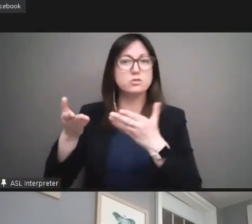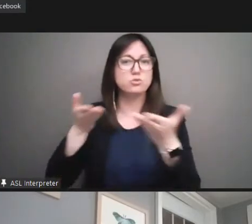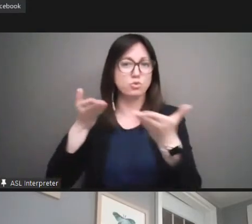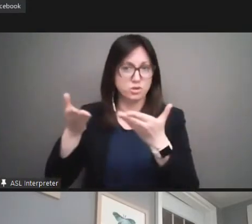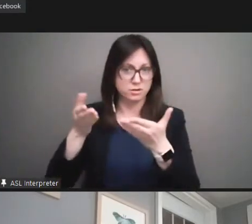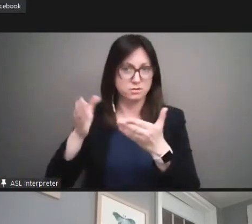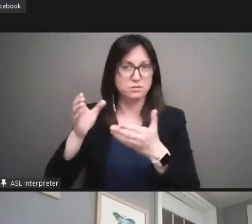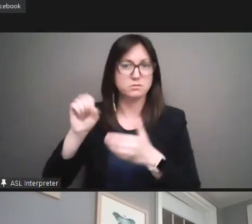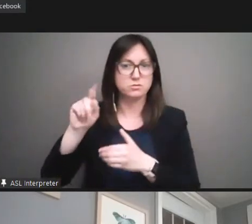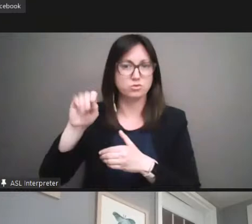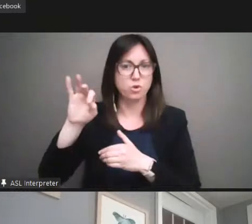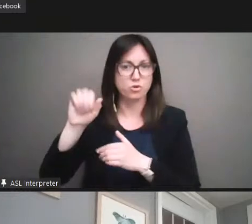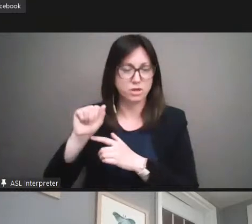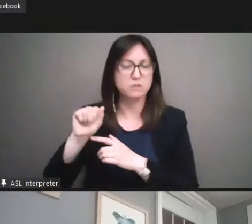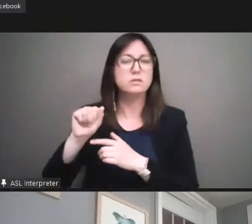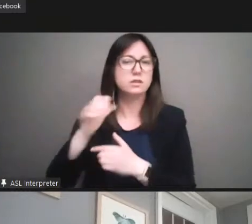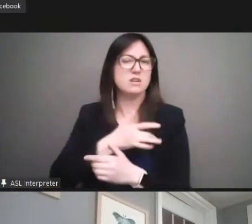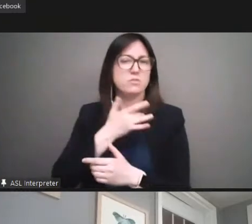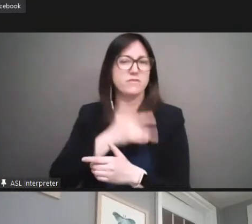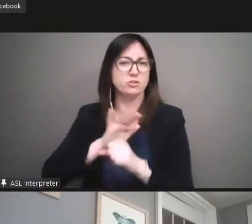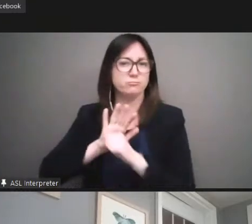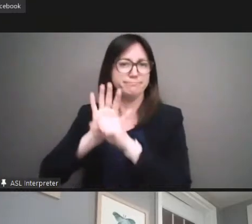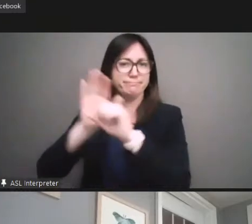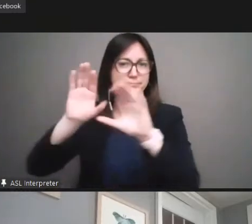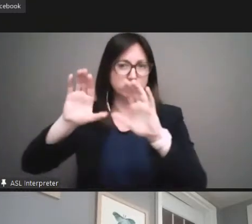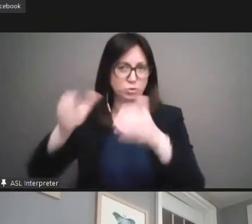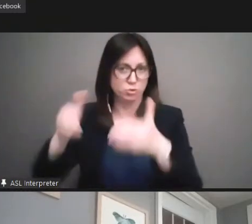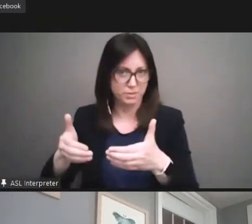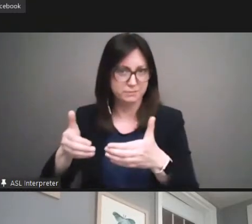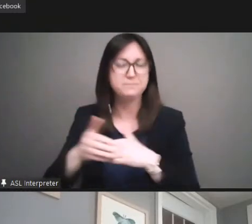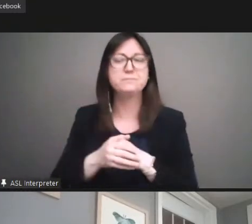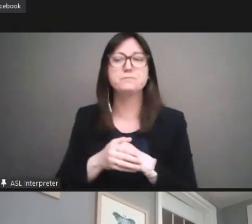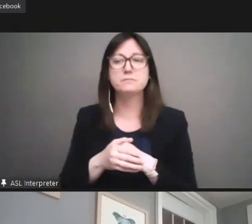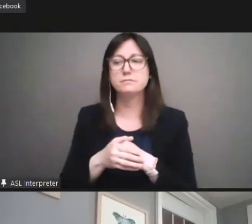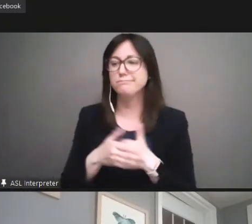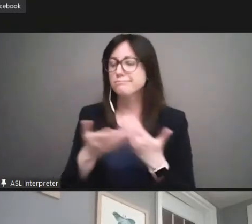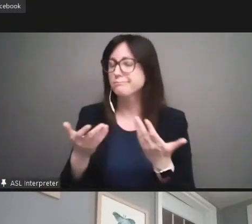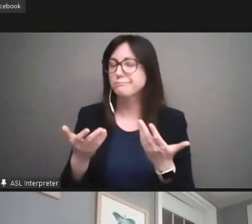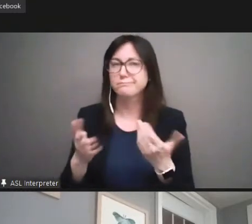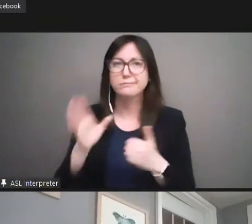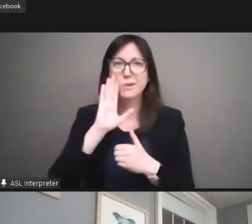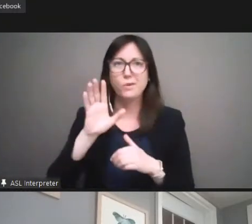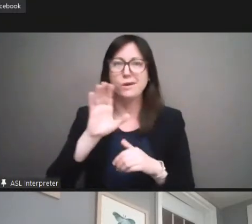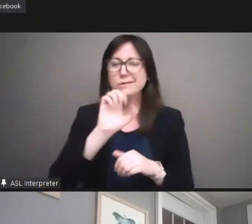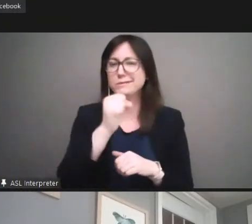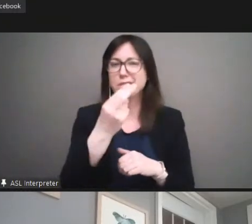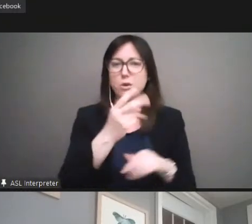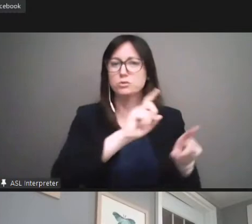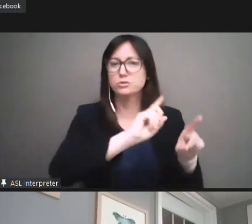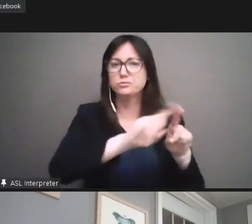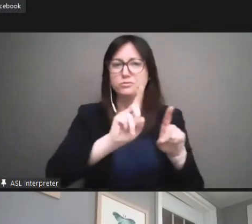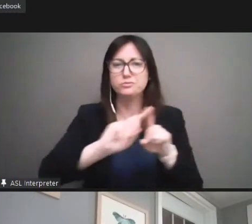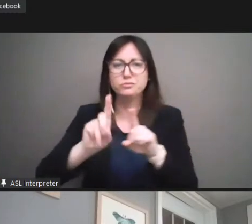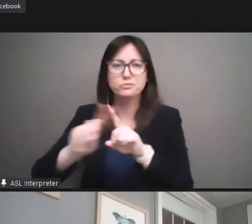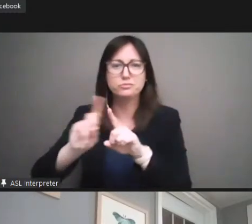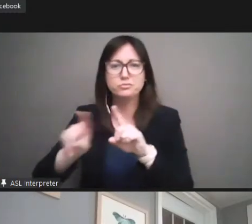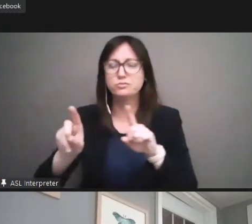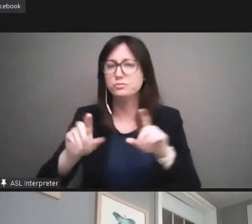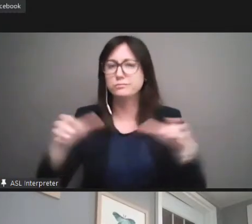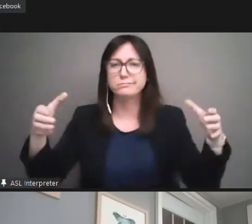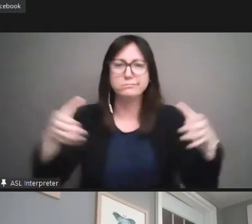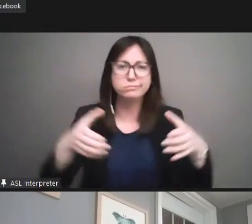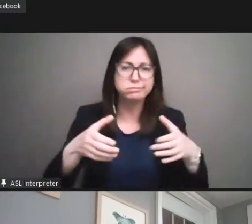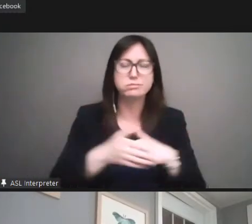a provincial student advocacy group. And we meet with, different stakeholders,